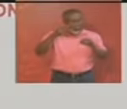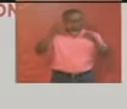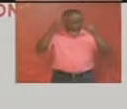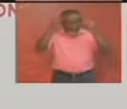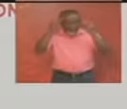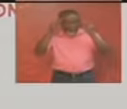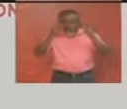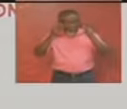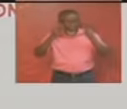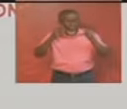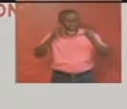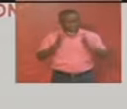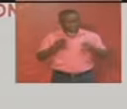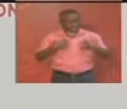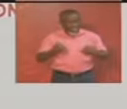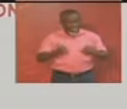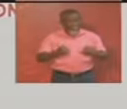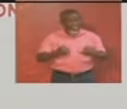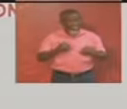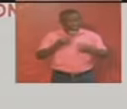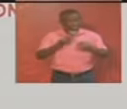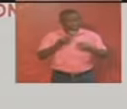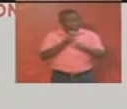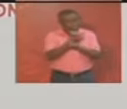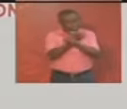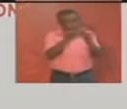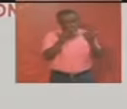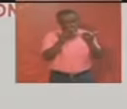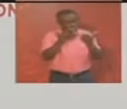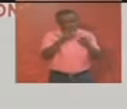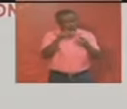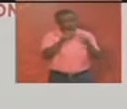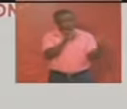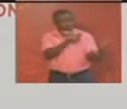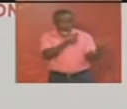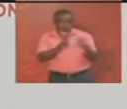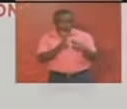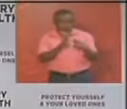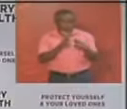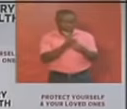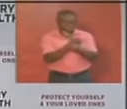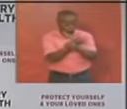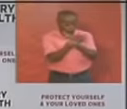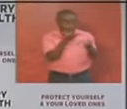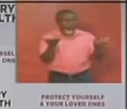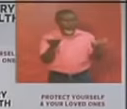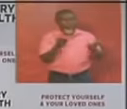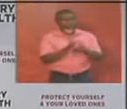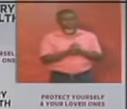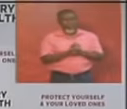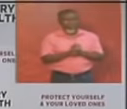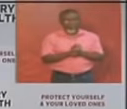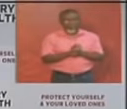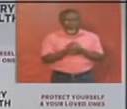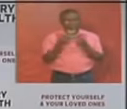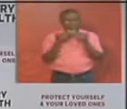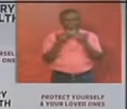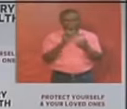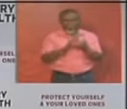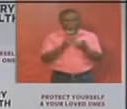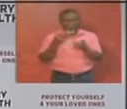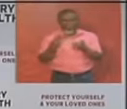and that information will be brought forward as it becomes available. Thank you very much, Dr. Hines. We go now to